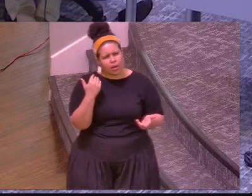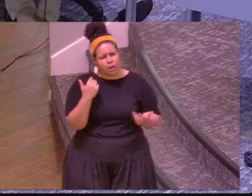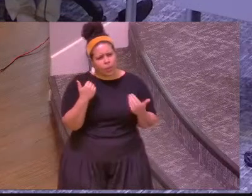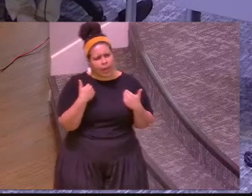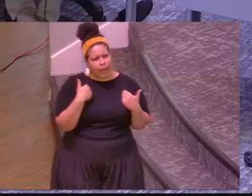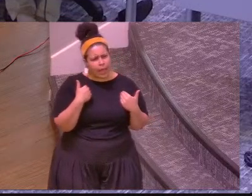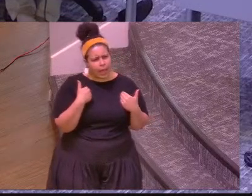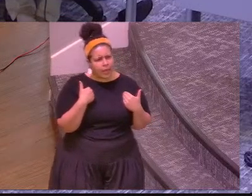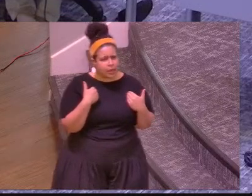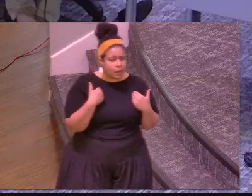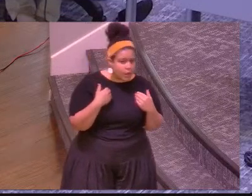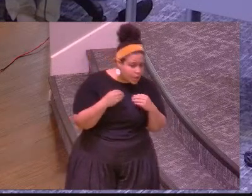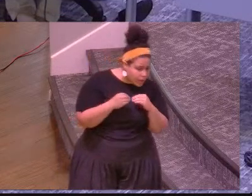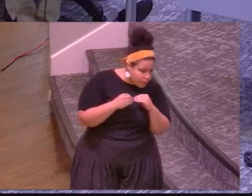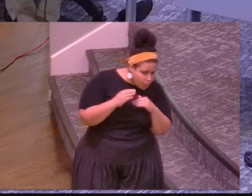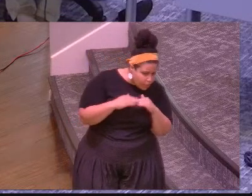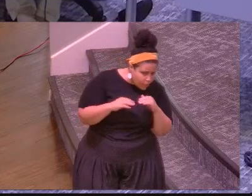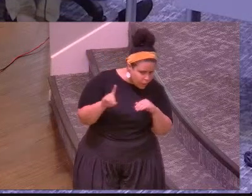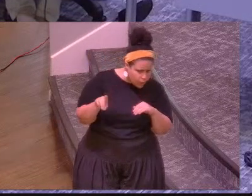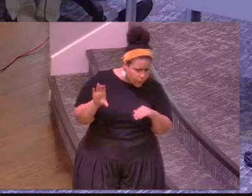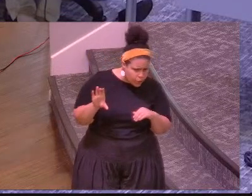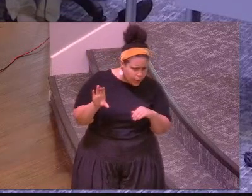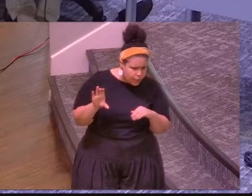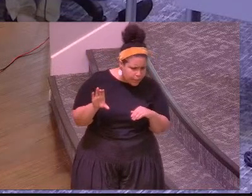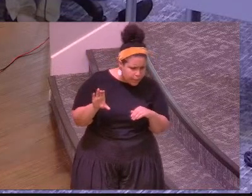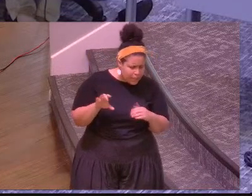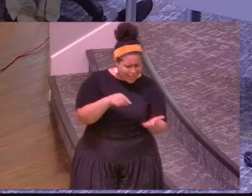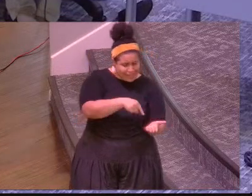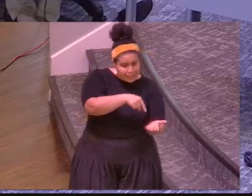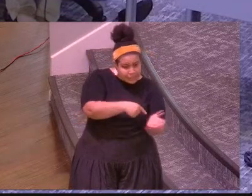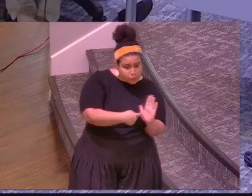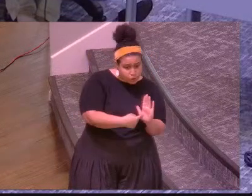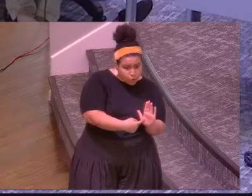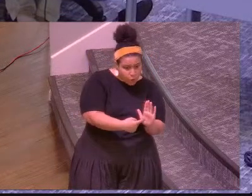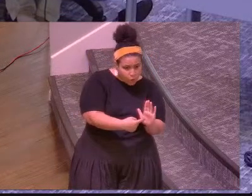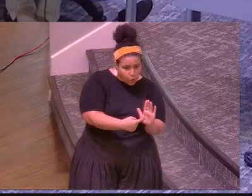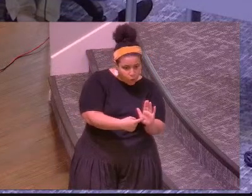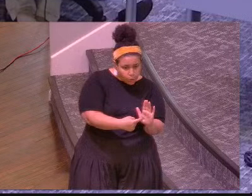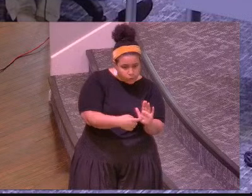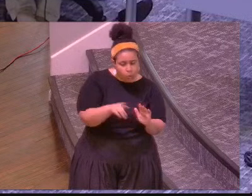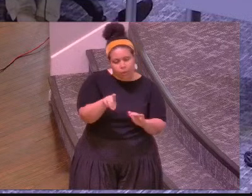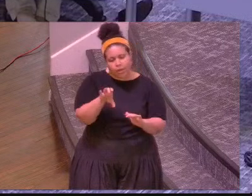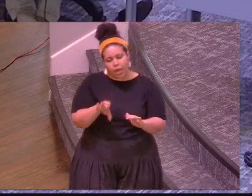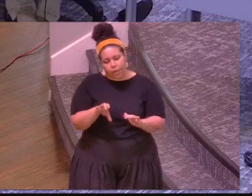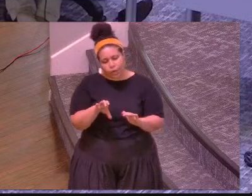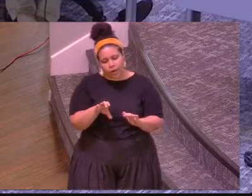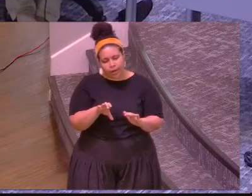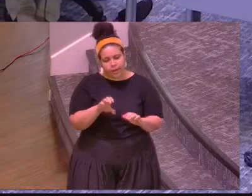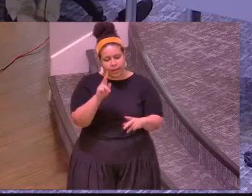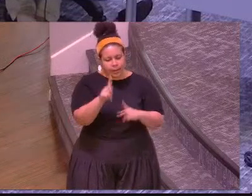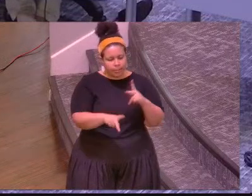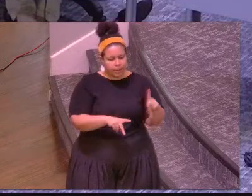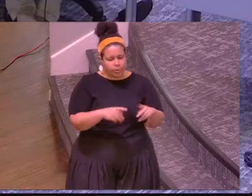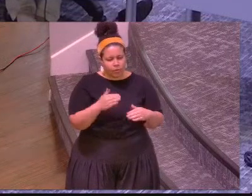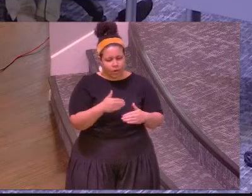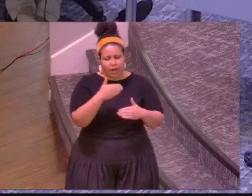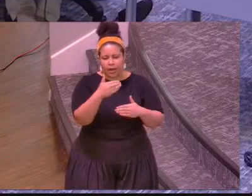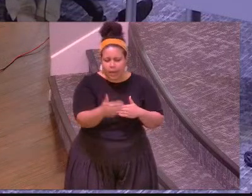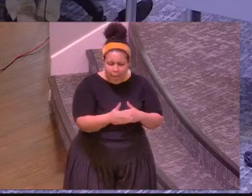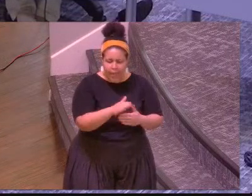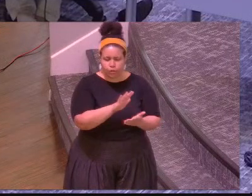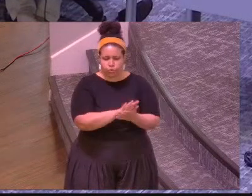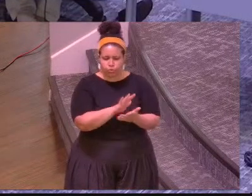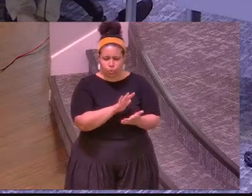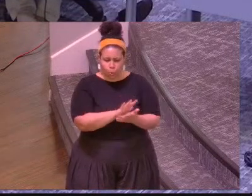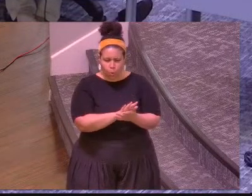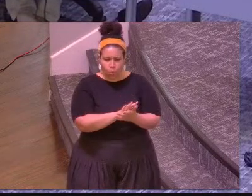more than 100. This one shows that we have 100 applicants for the next school year. I was wondering how